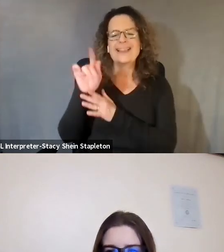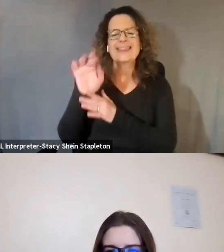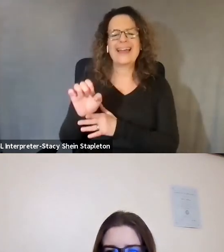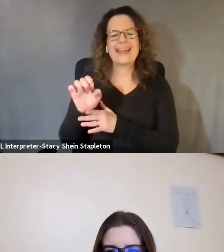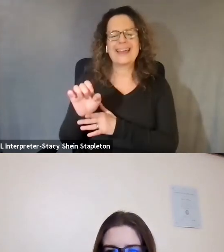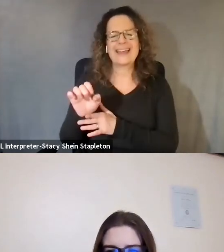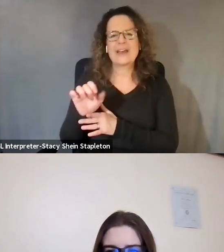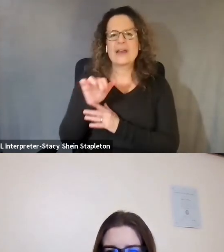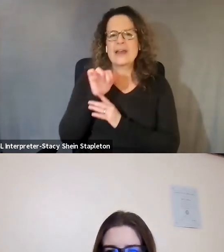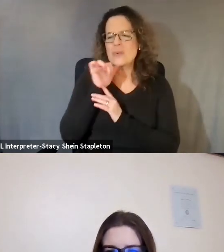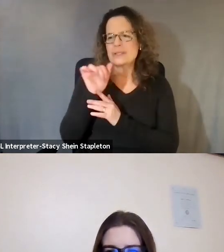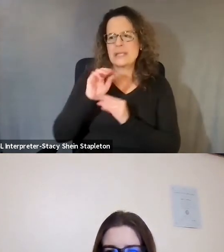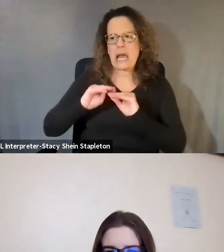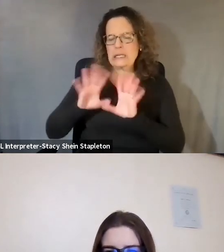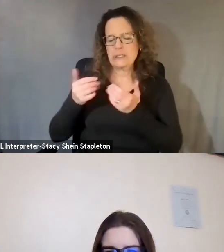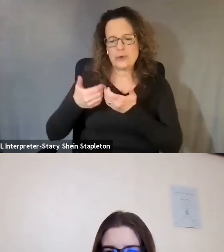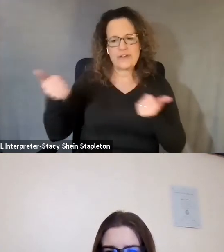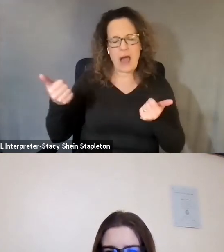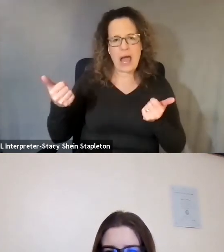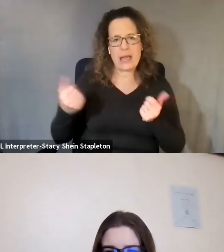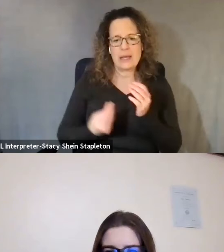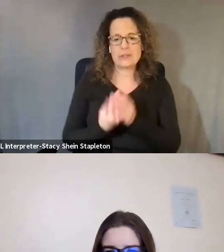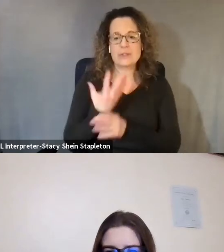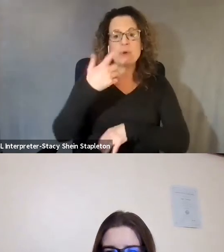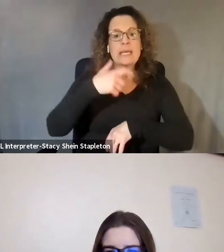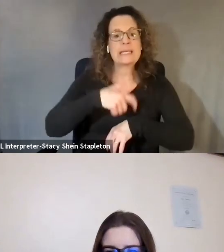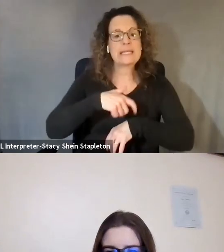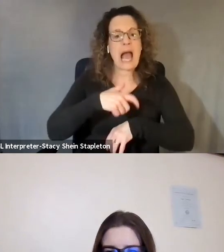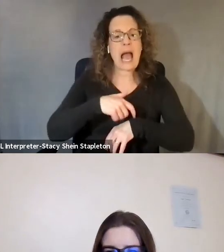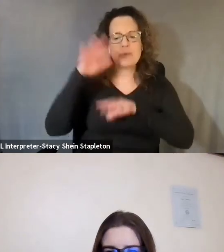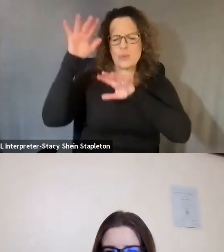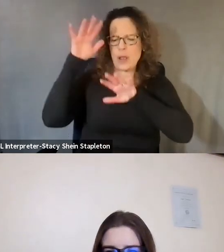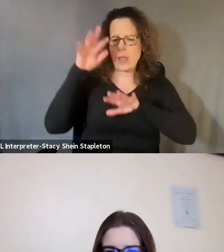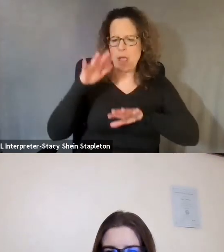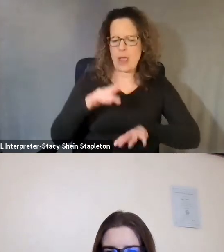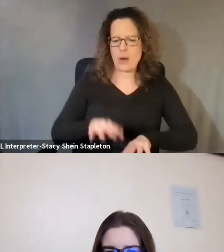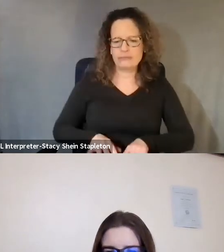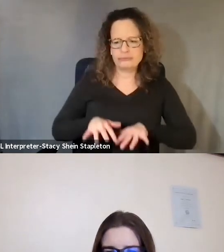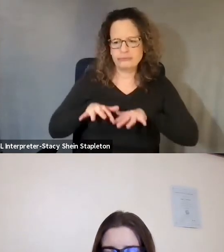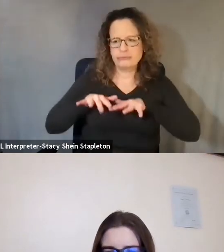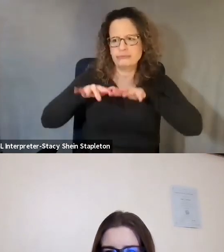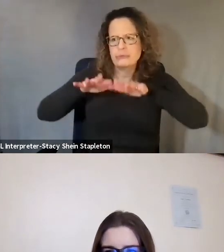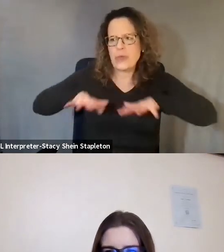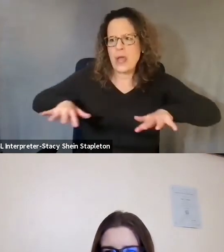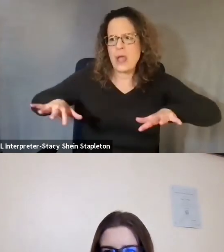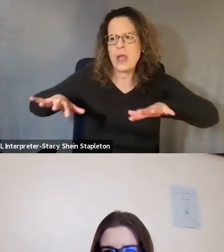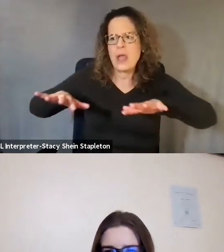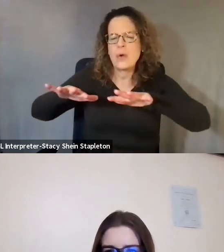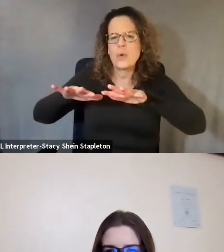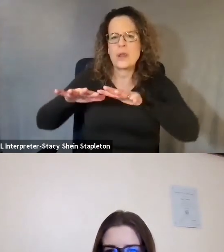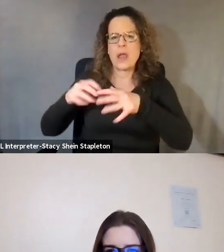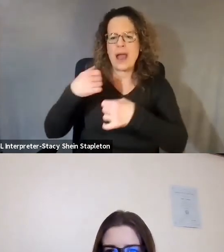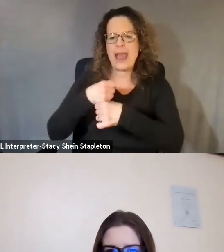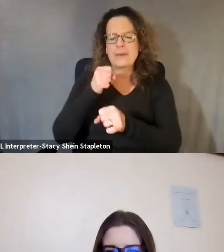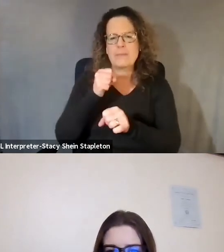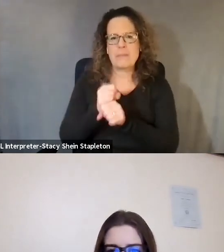It was not a very clear divide. In the springtime, the spring rains would fill up in the area and create